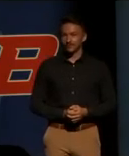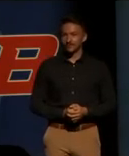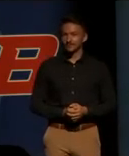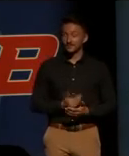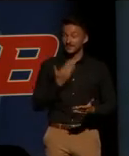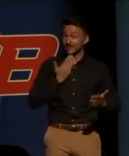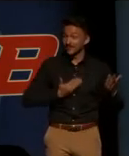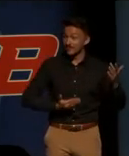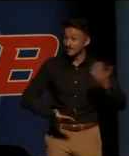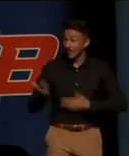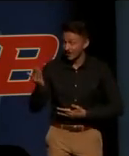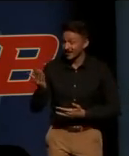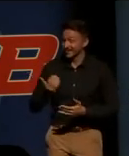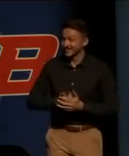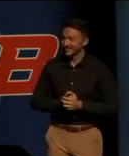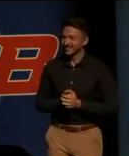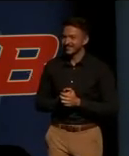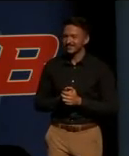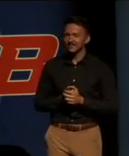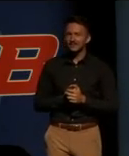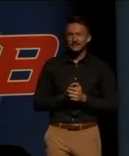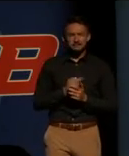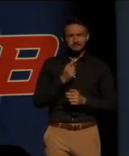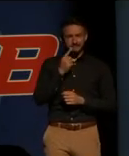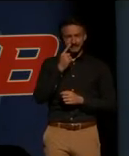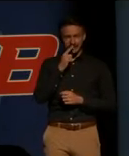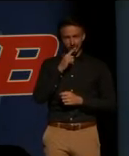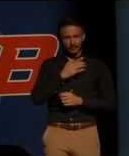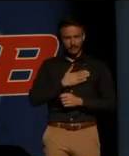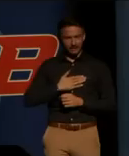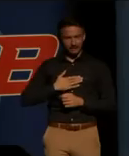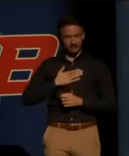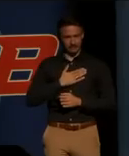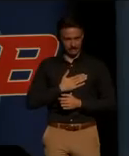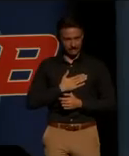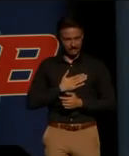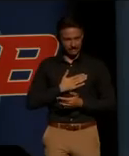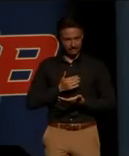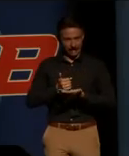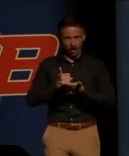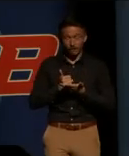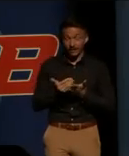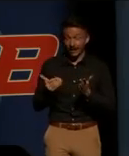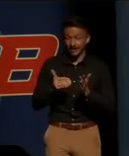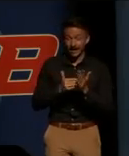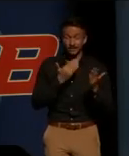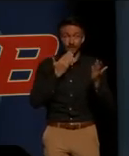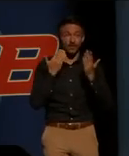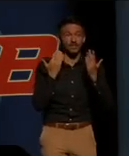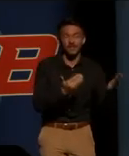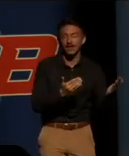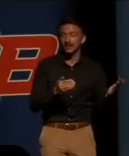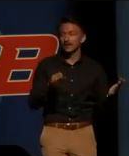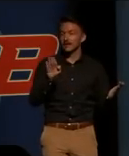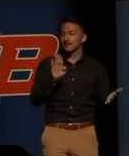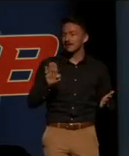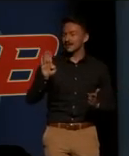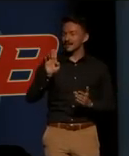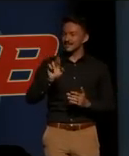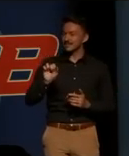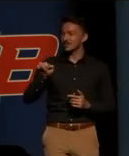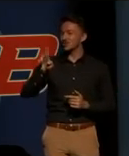Good morning. Would you please join me again in thanking the Boise State